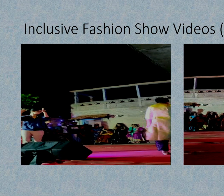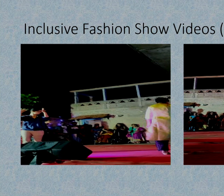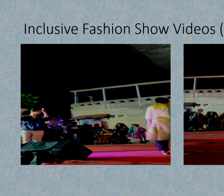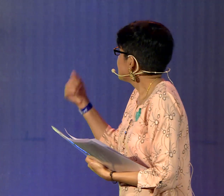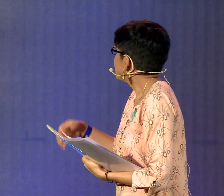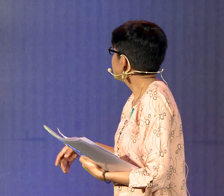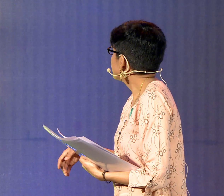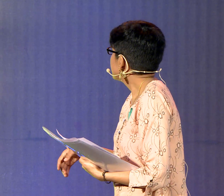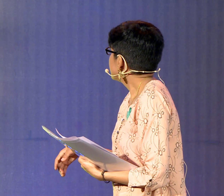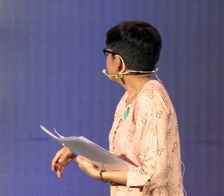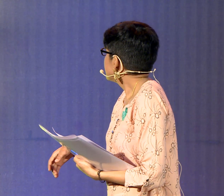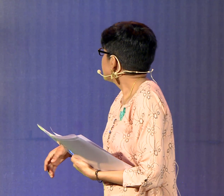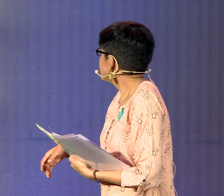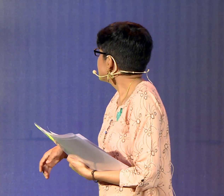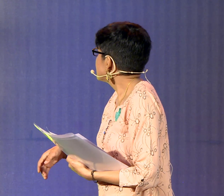Next slide.